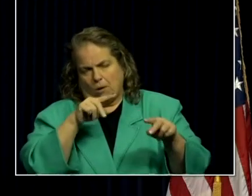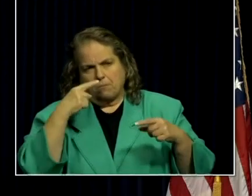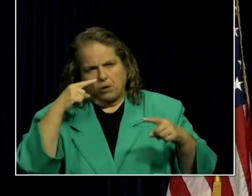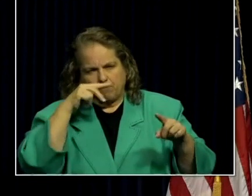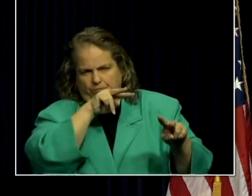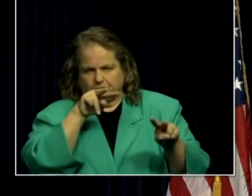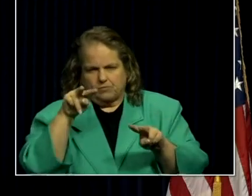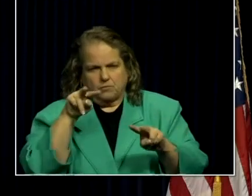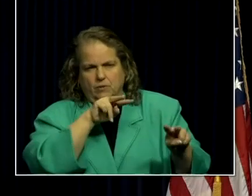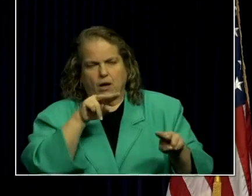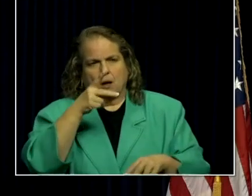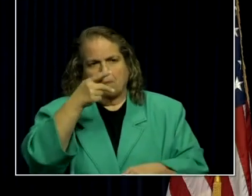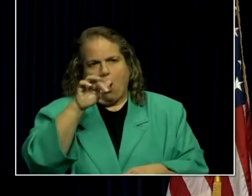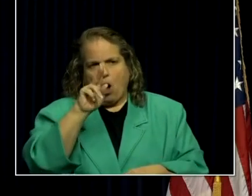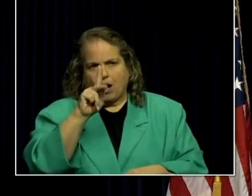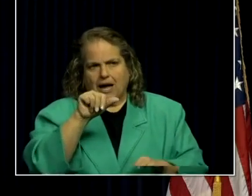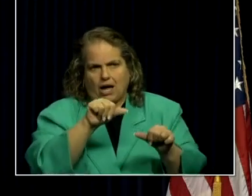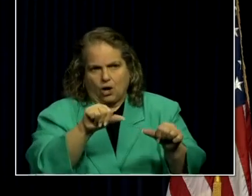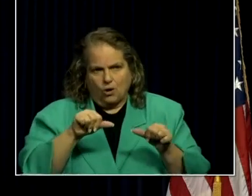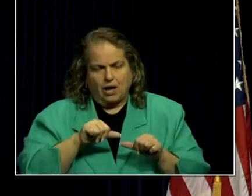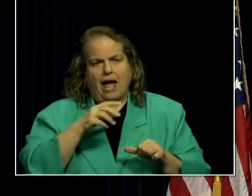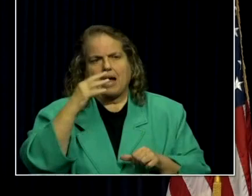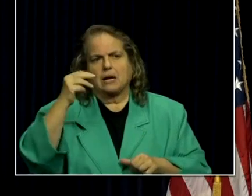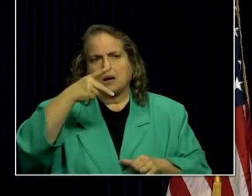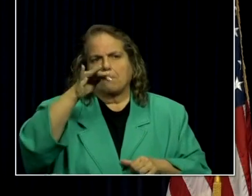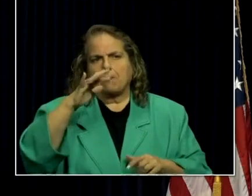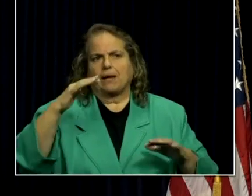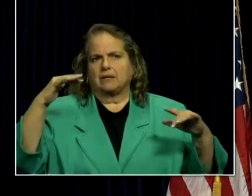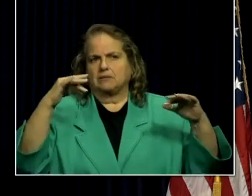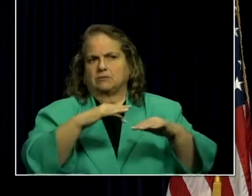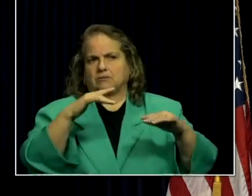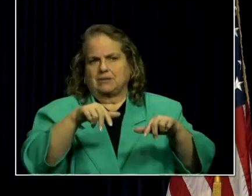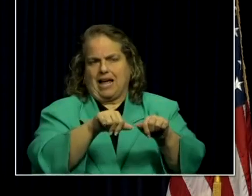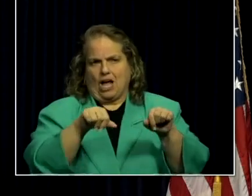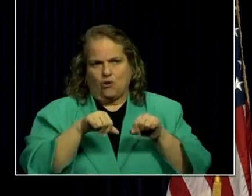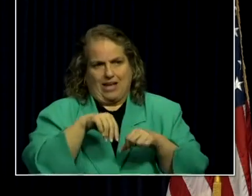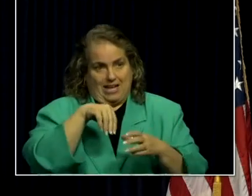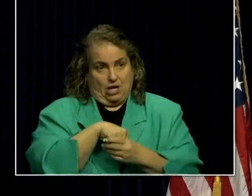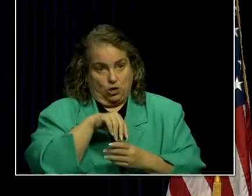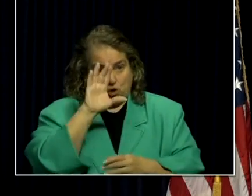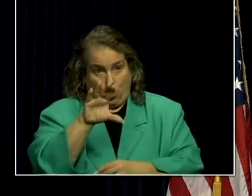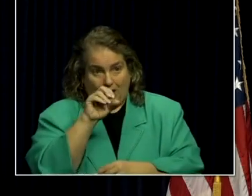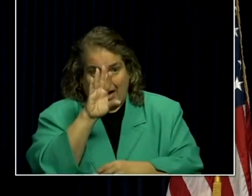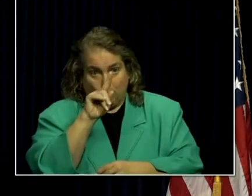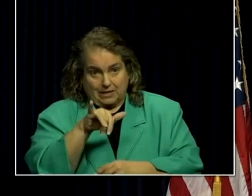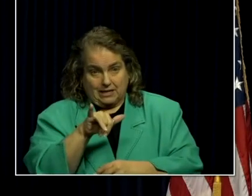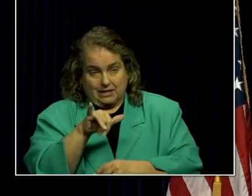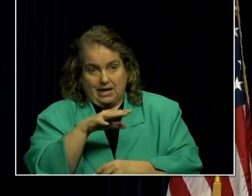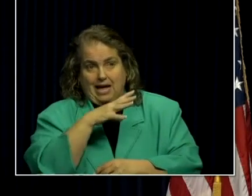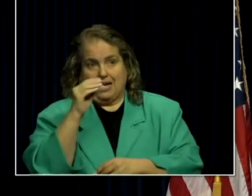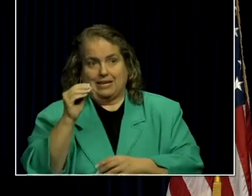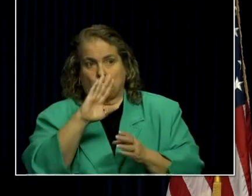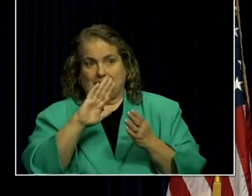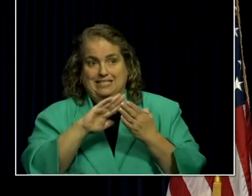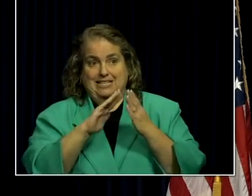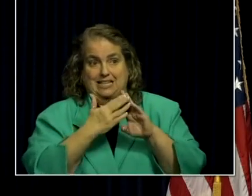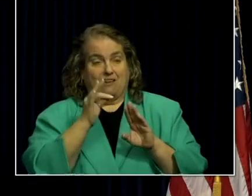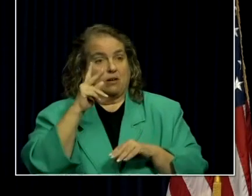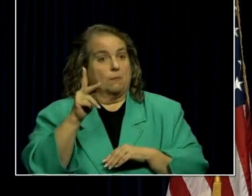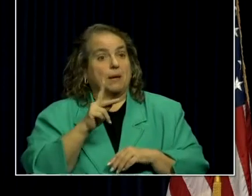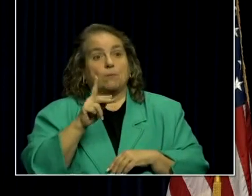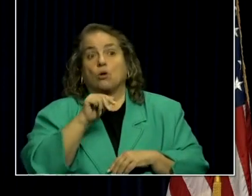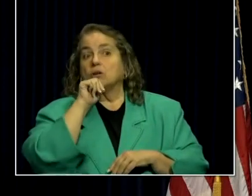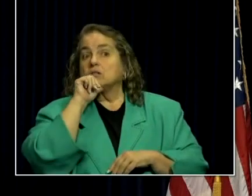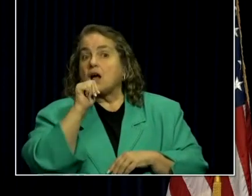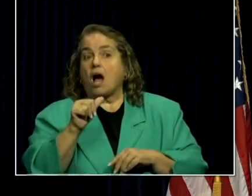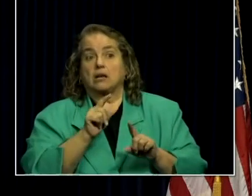and other public congregation areas in their county and in their city. And if people aren't observing social distancing, to shut them